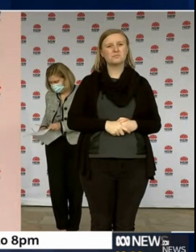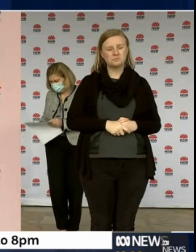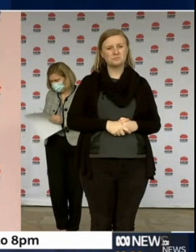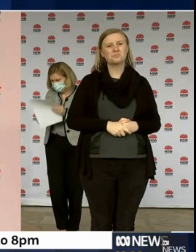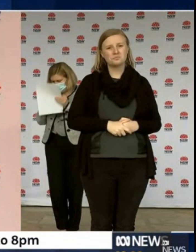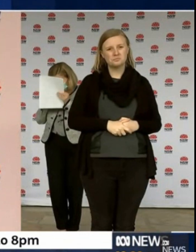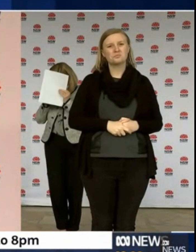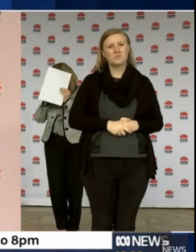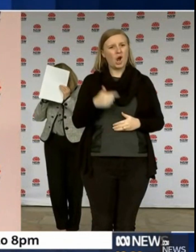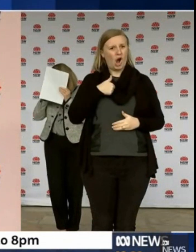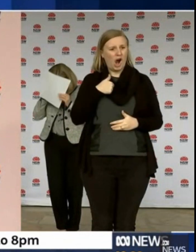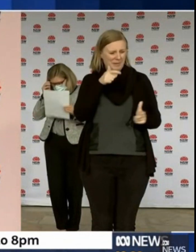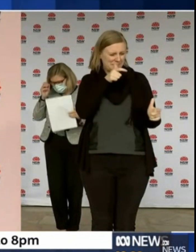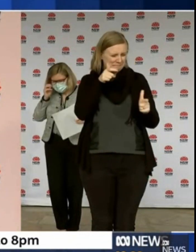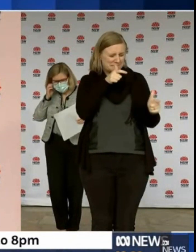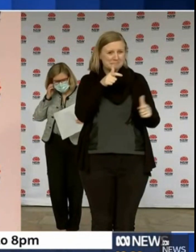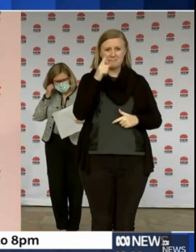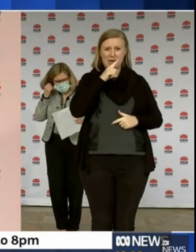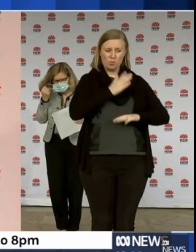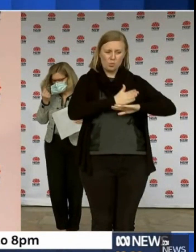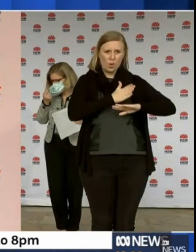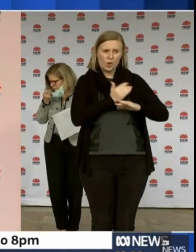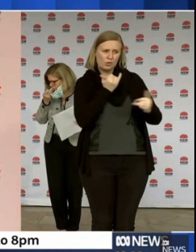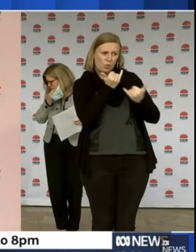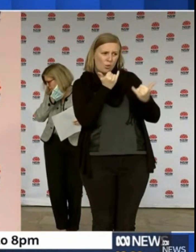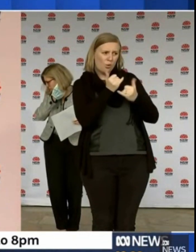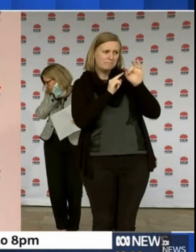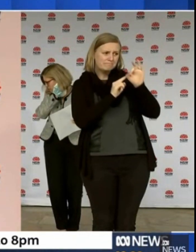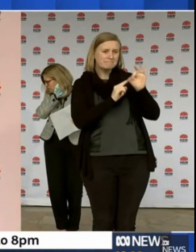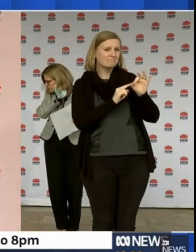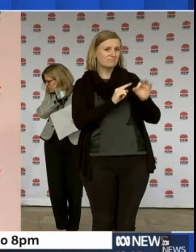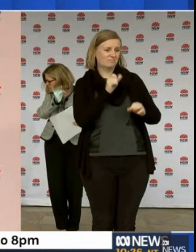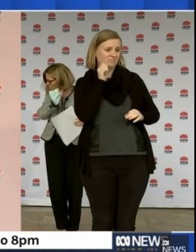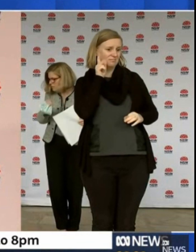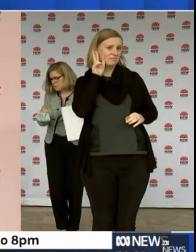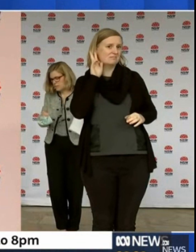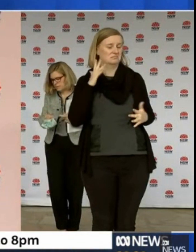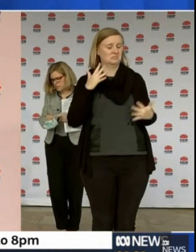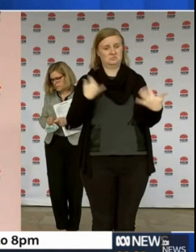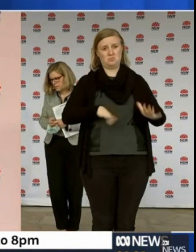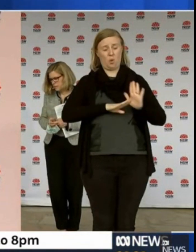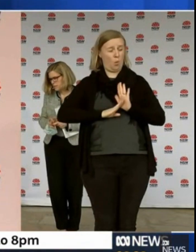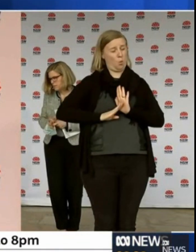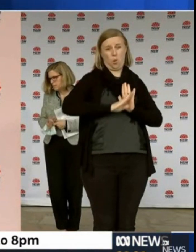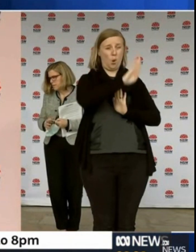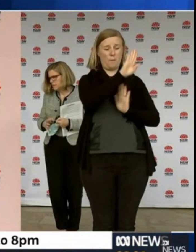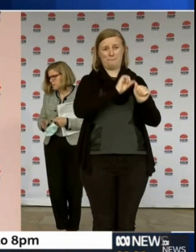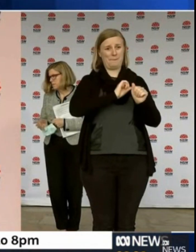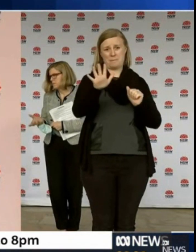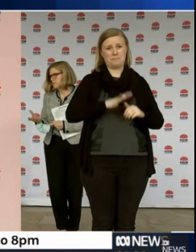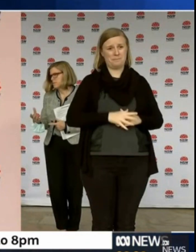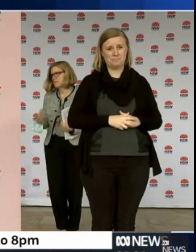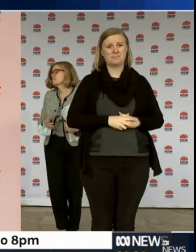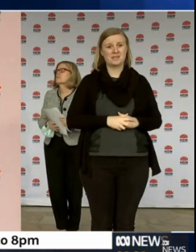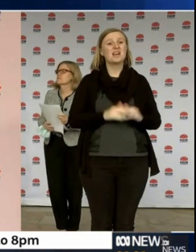to live with this every day, and the way I've observed our contact tracers work in the last couple of days has just been the best I've